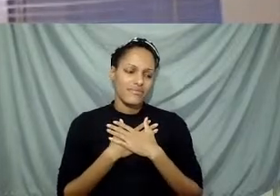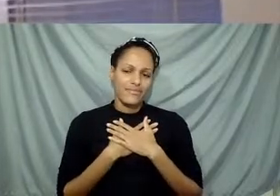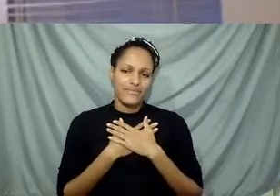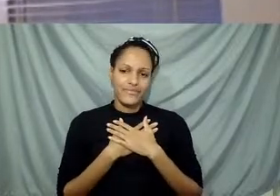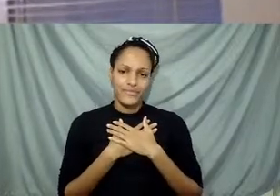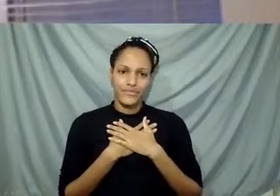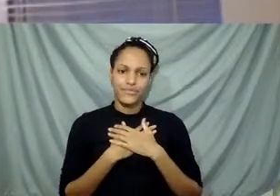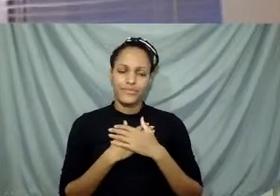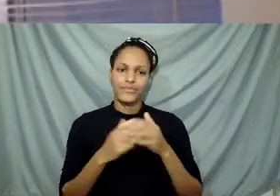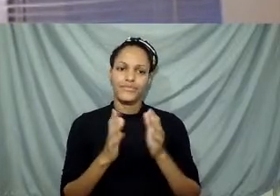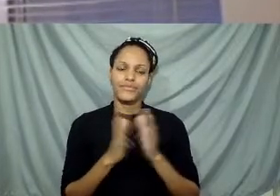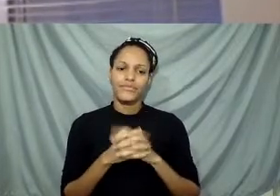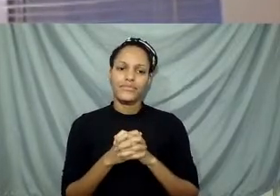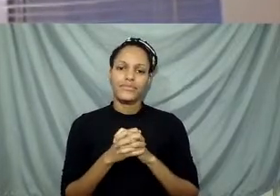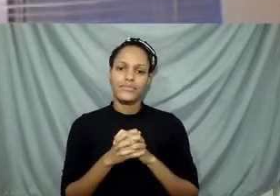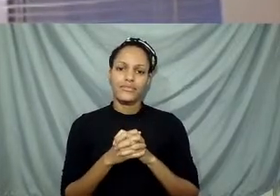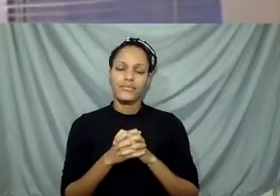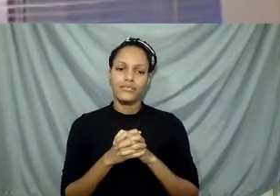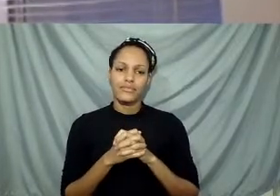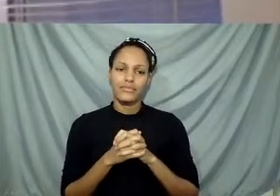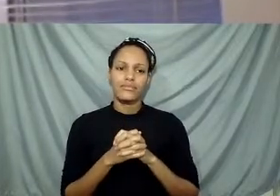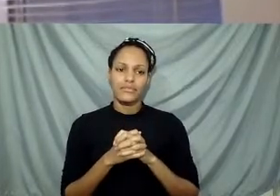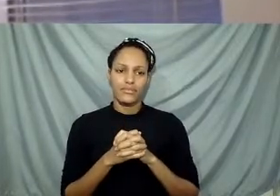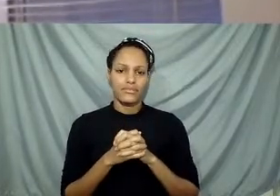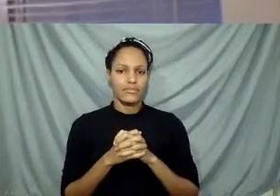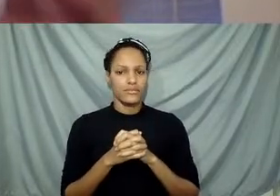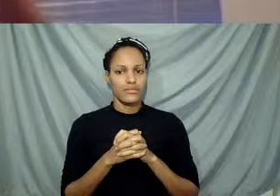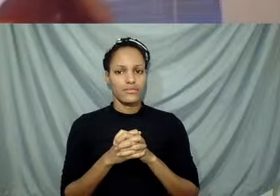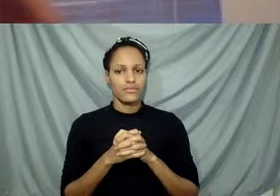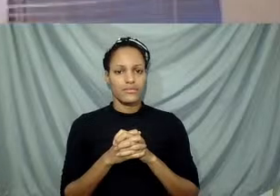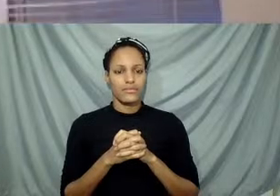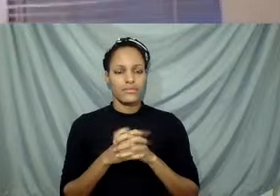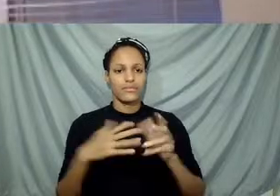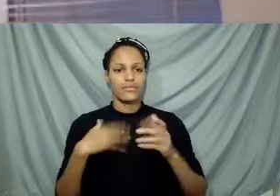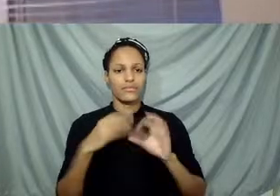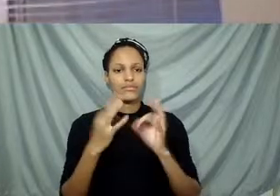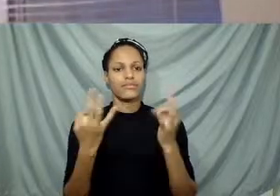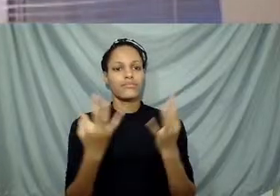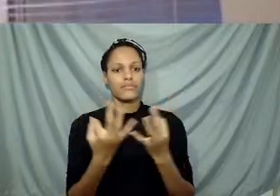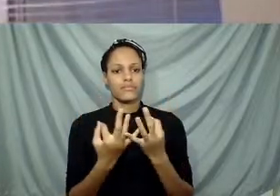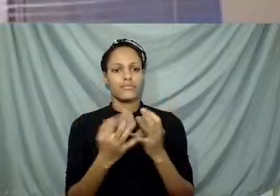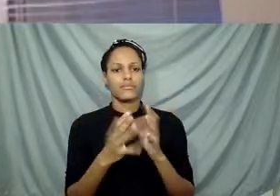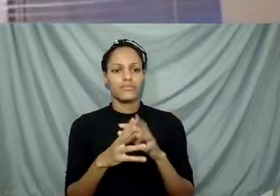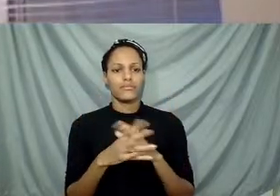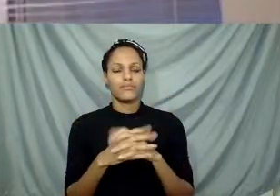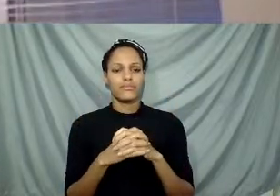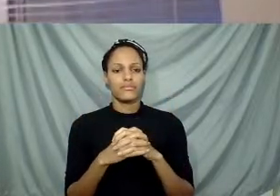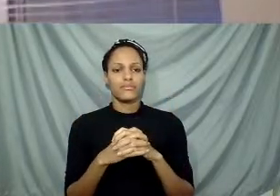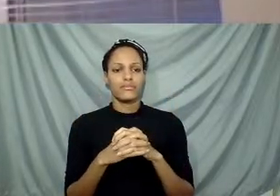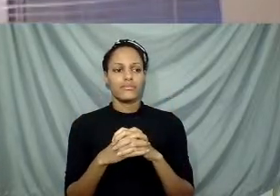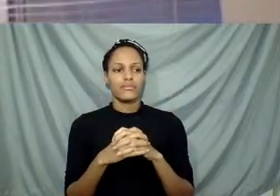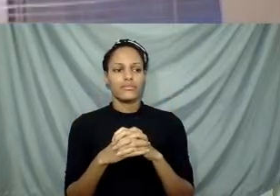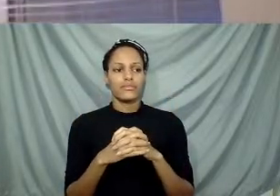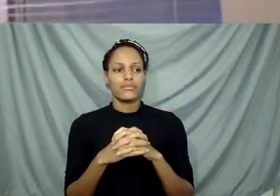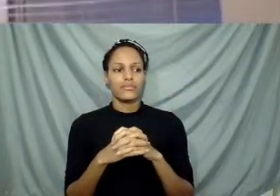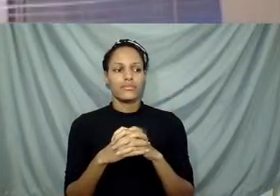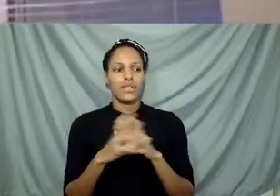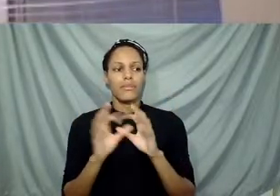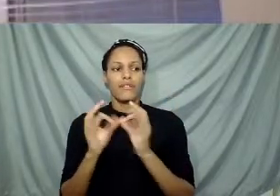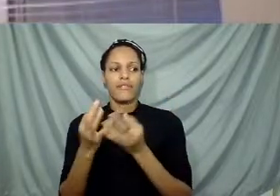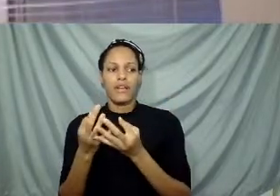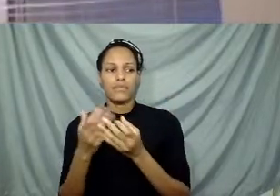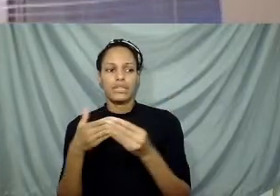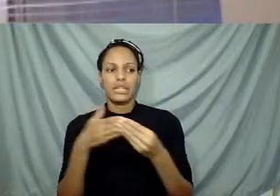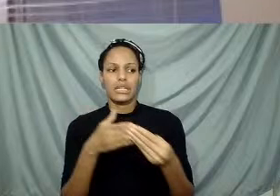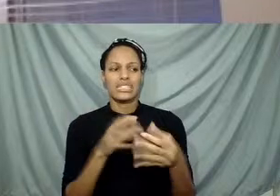What I want to talk, I think my family leads to my dance family,